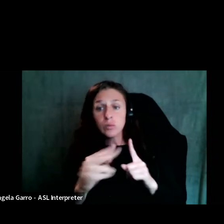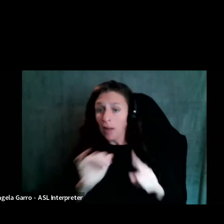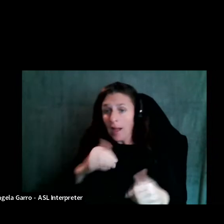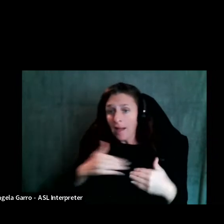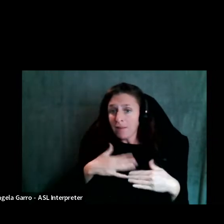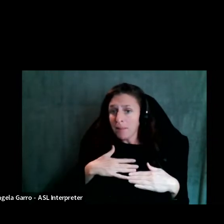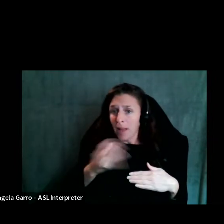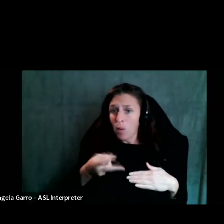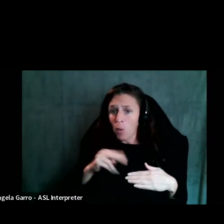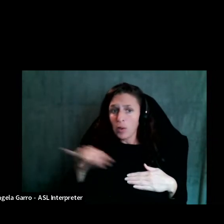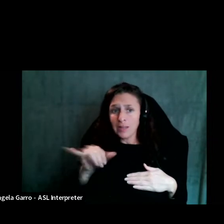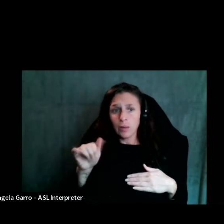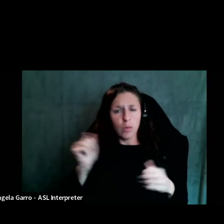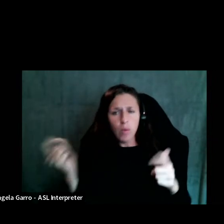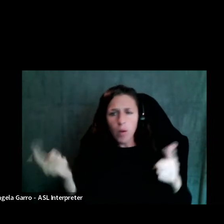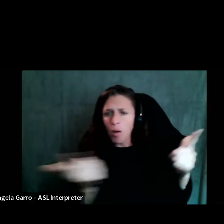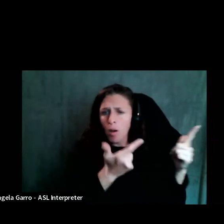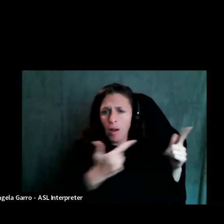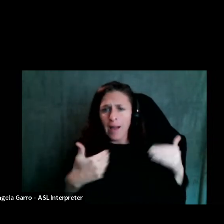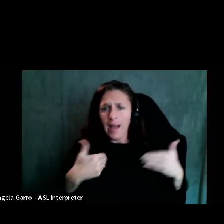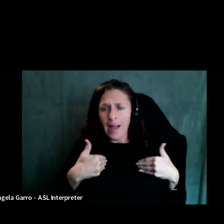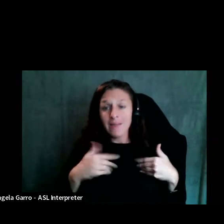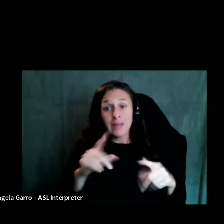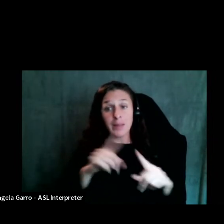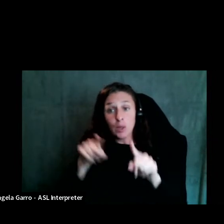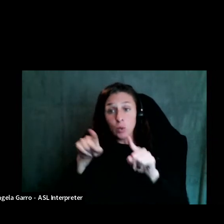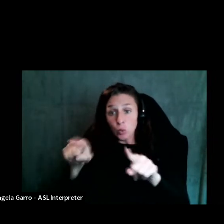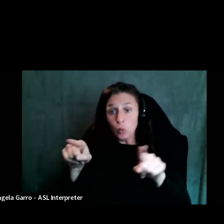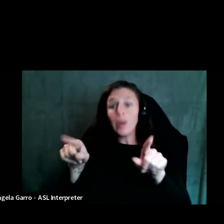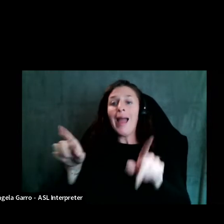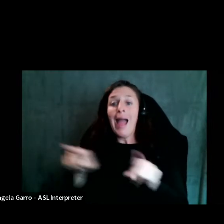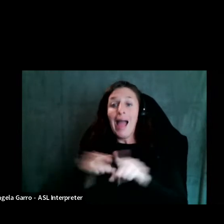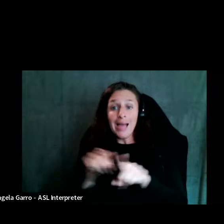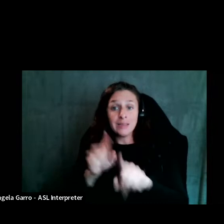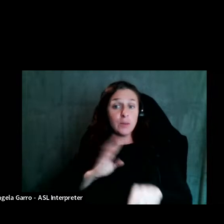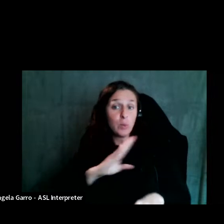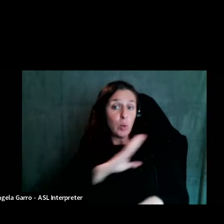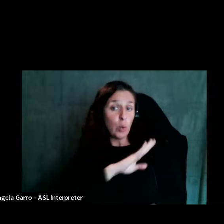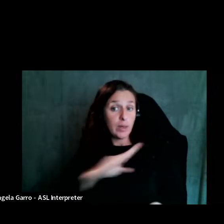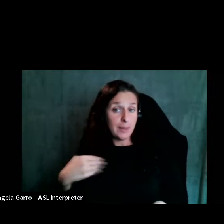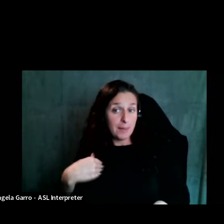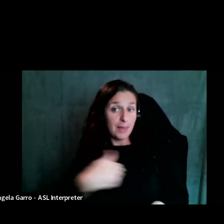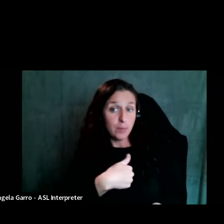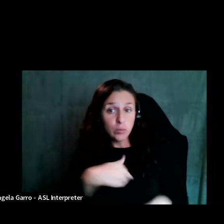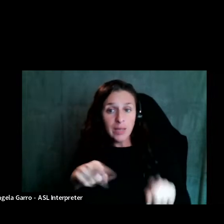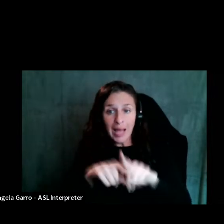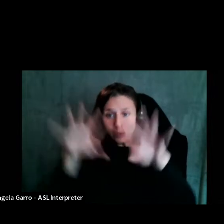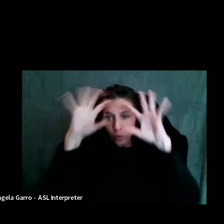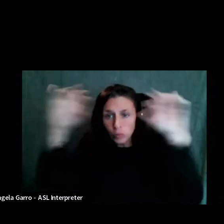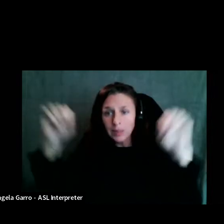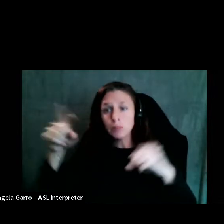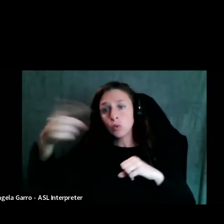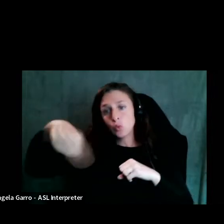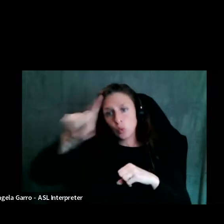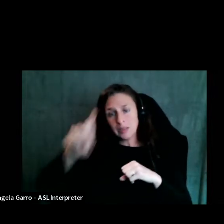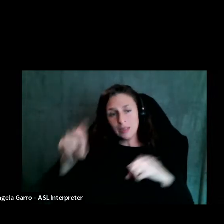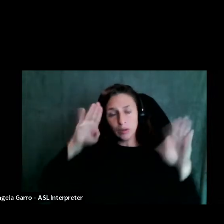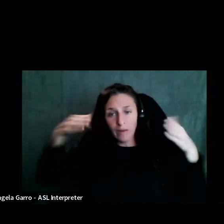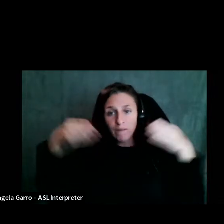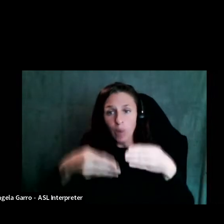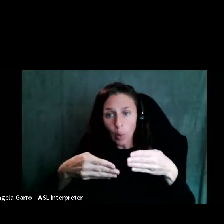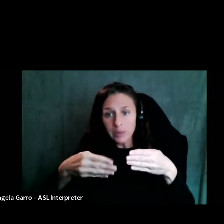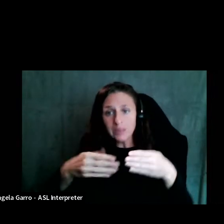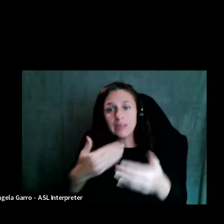well, and everybody here does. But you, as board members, as superintendents, you need to focus on the well-being of all